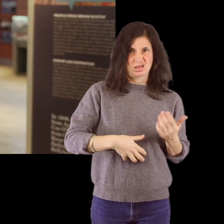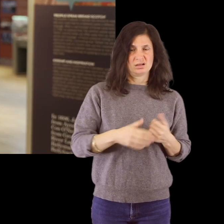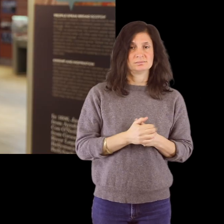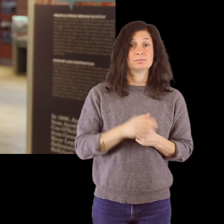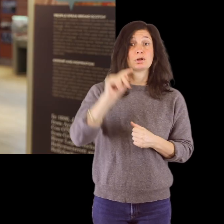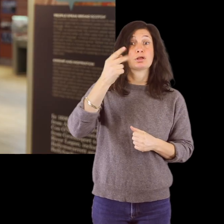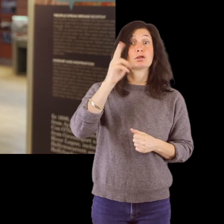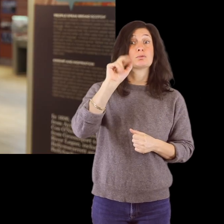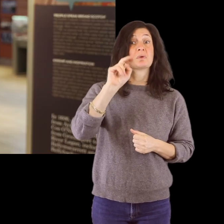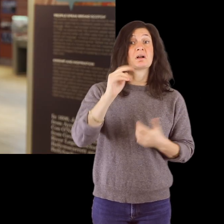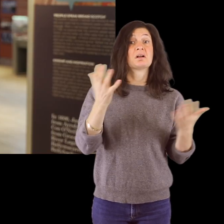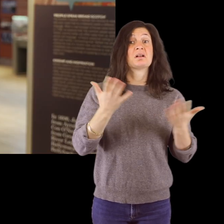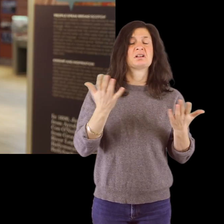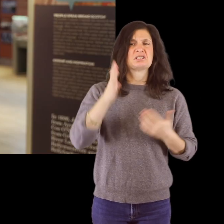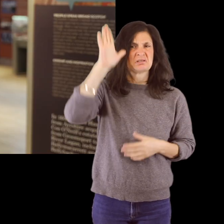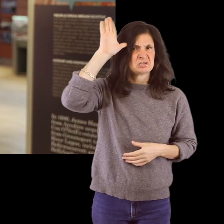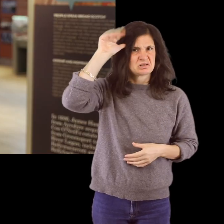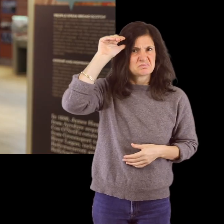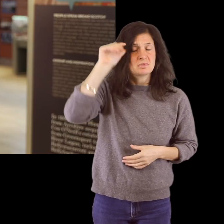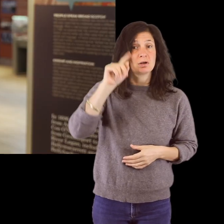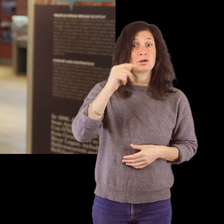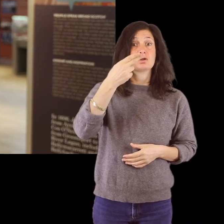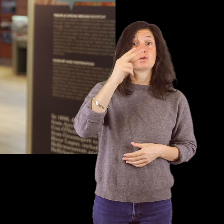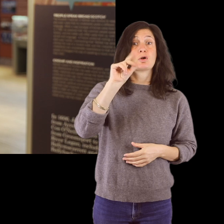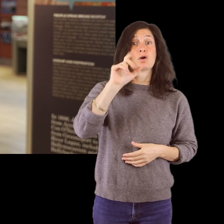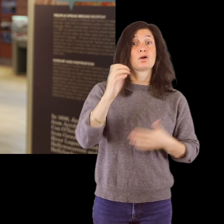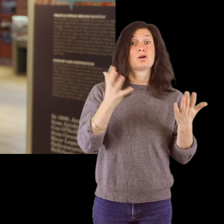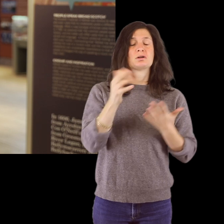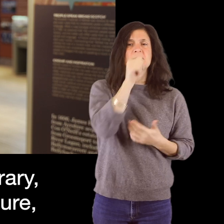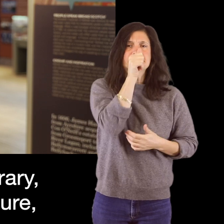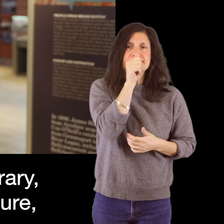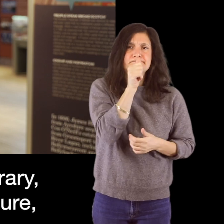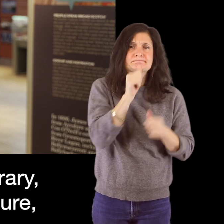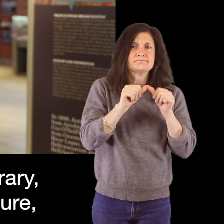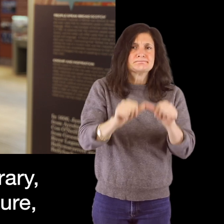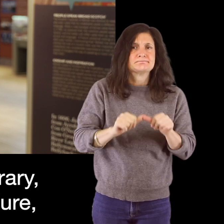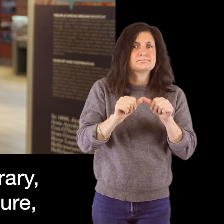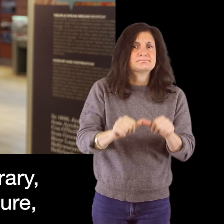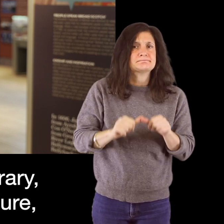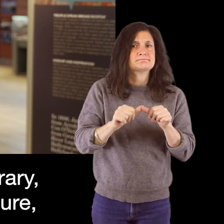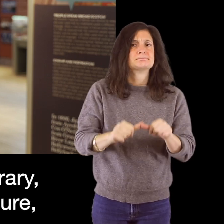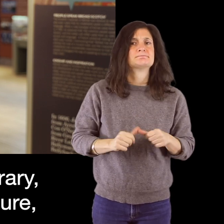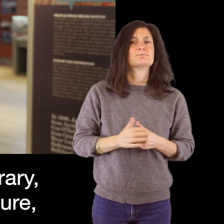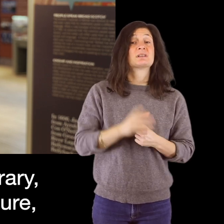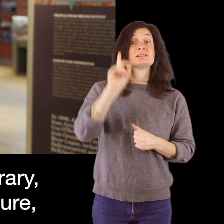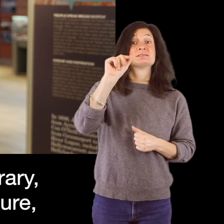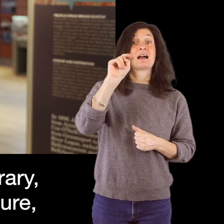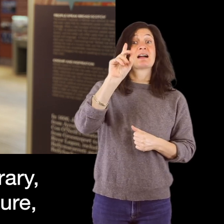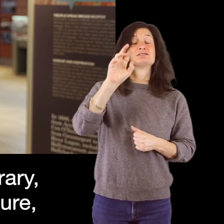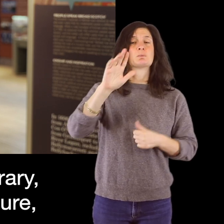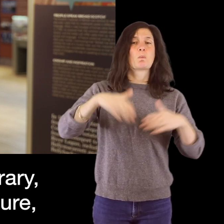it. To be scunnered means to be bored or disgusted. Thran means obstinate or